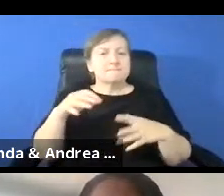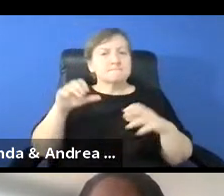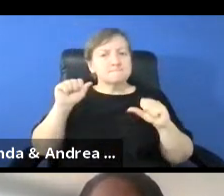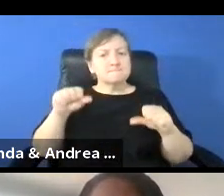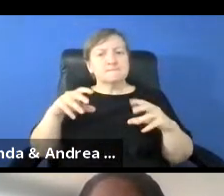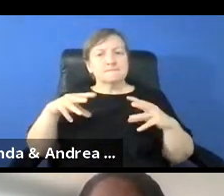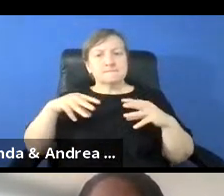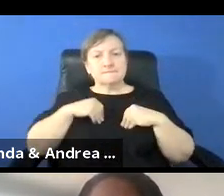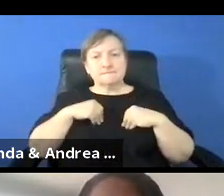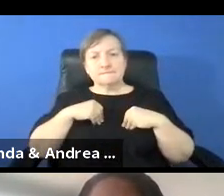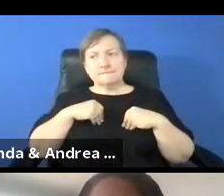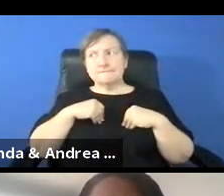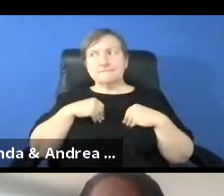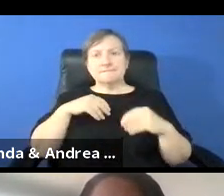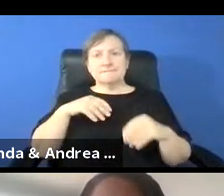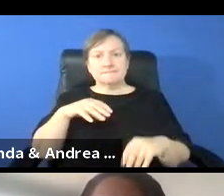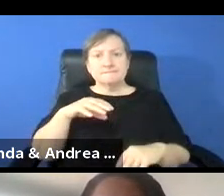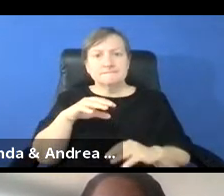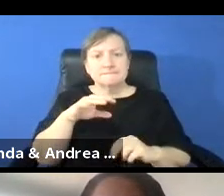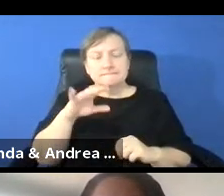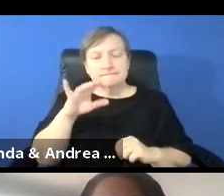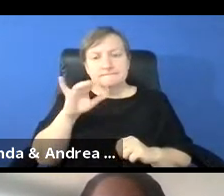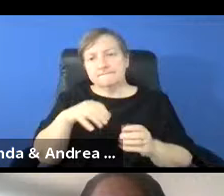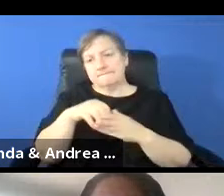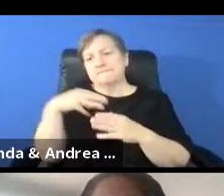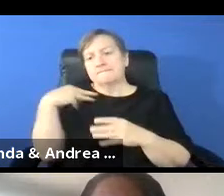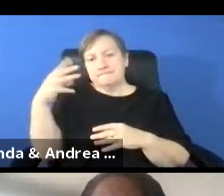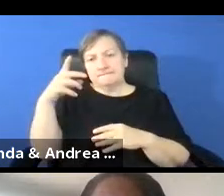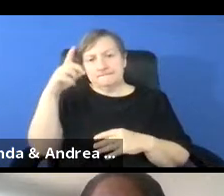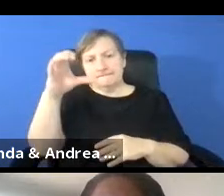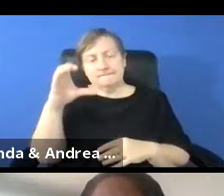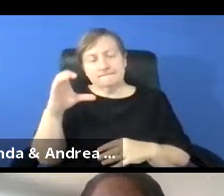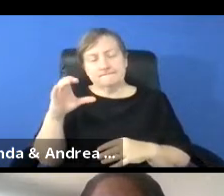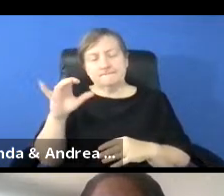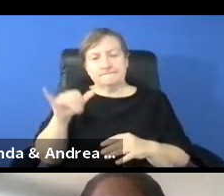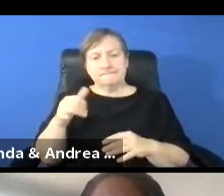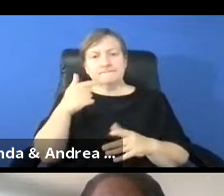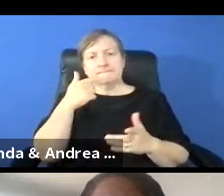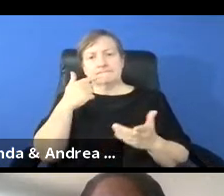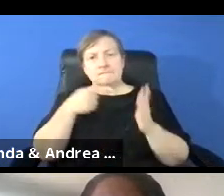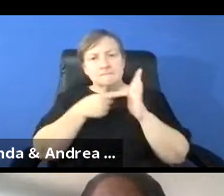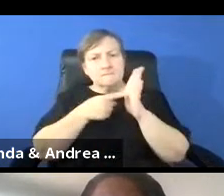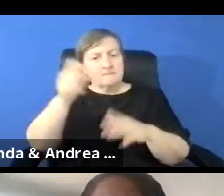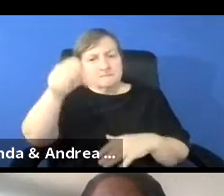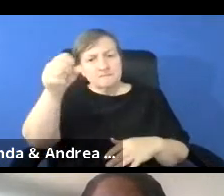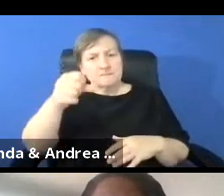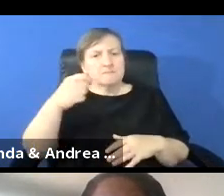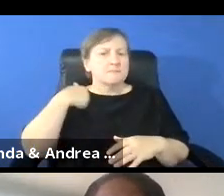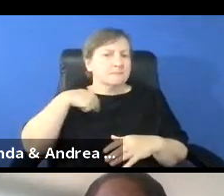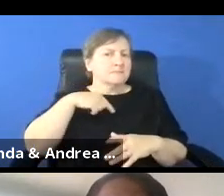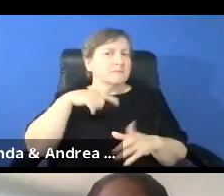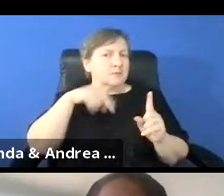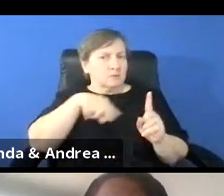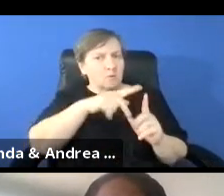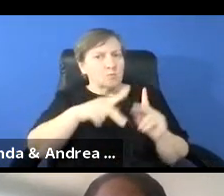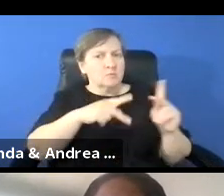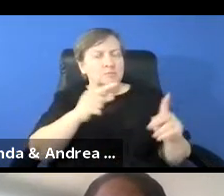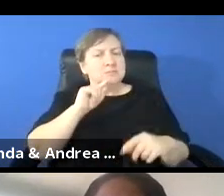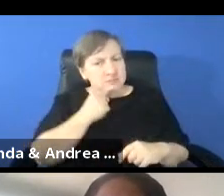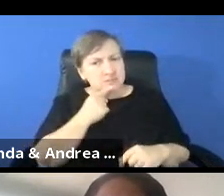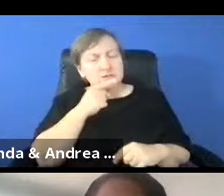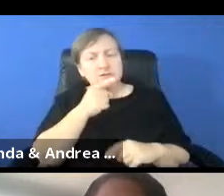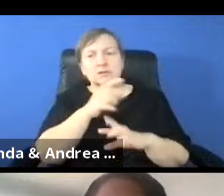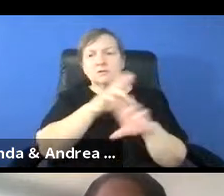reasonable for folks in Washington, D.C. to say, yeah, these guys are serious and they're ready